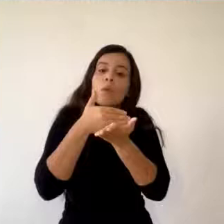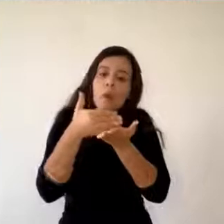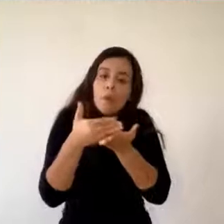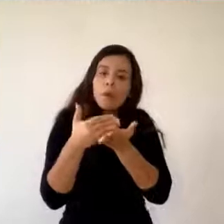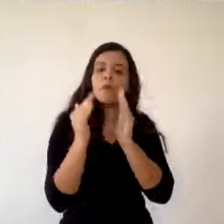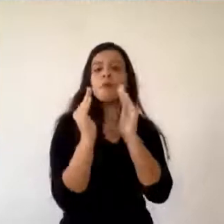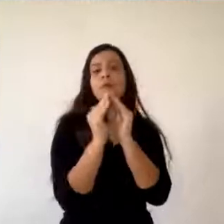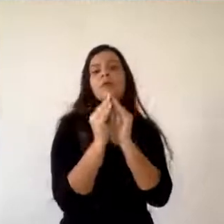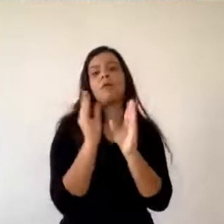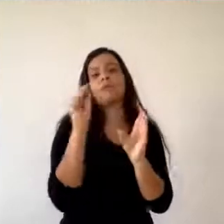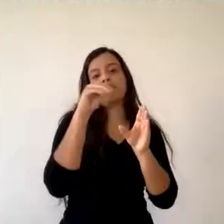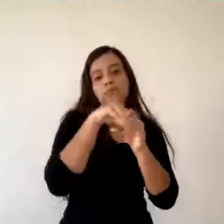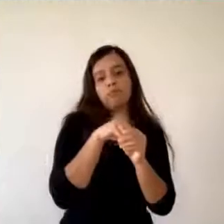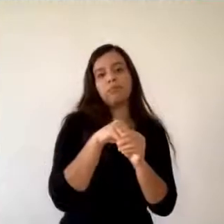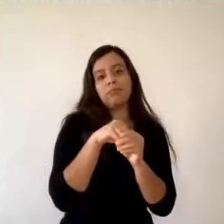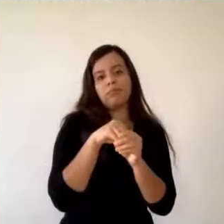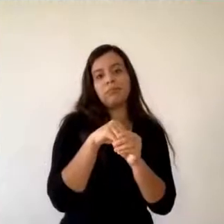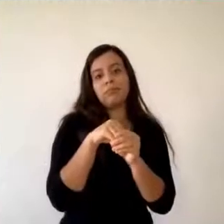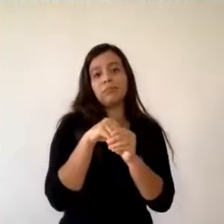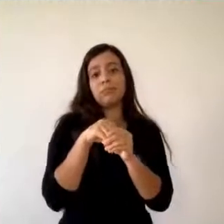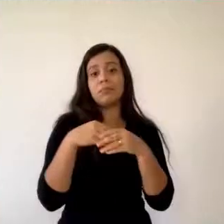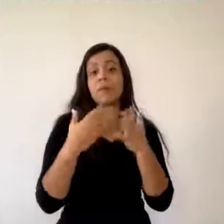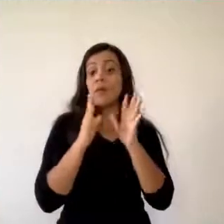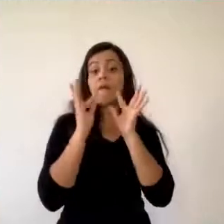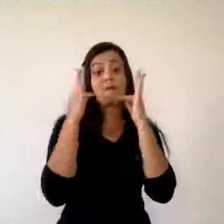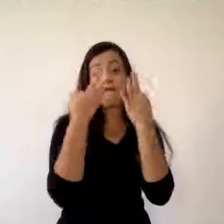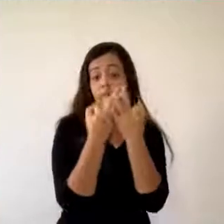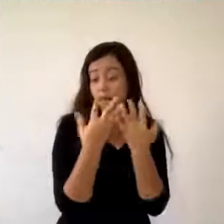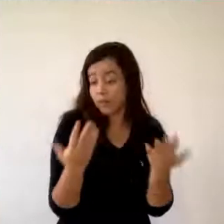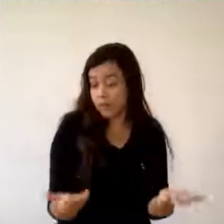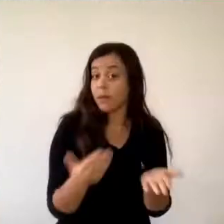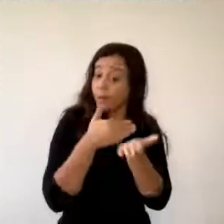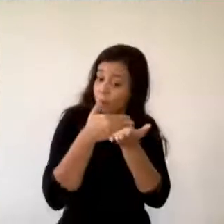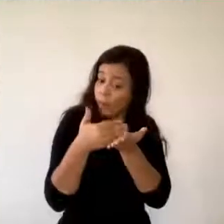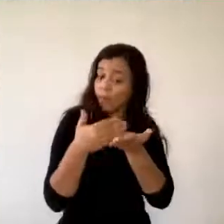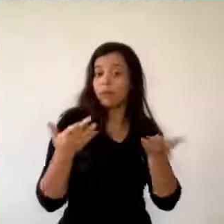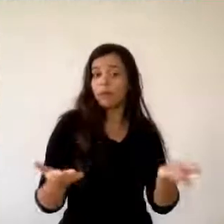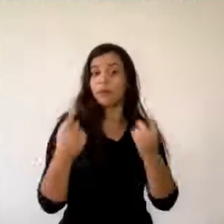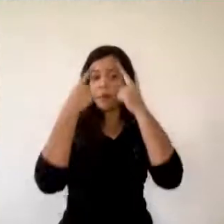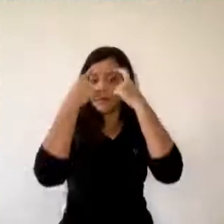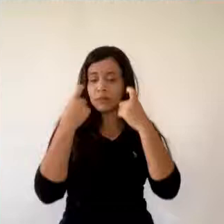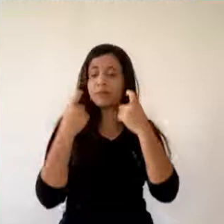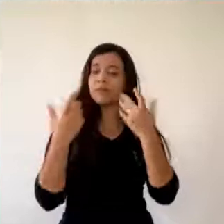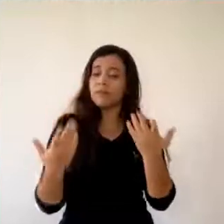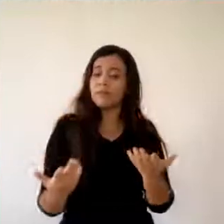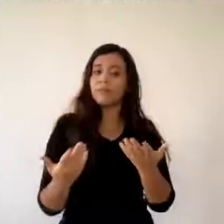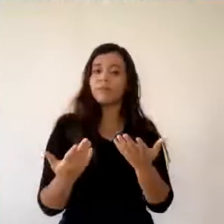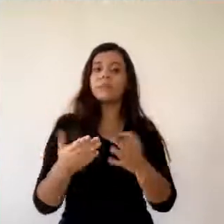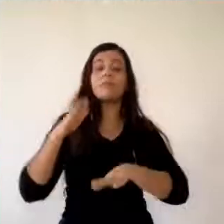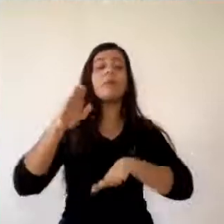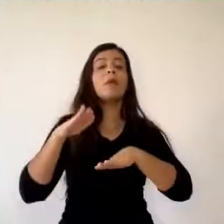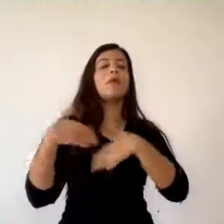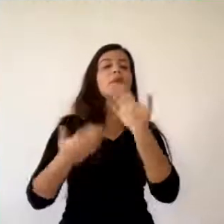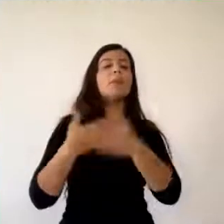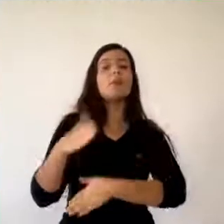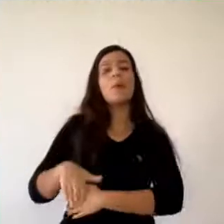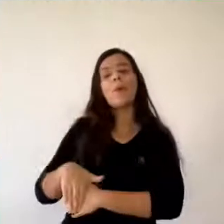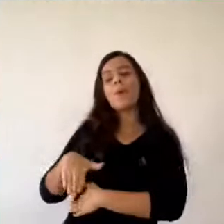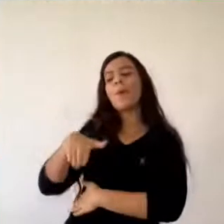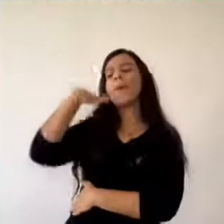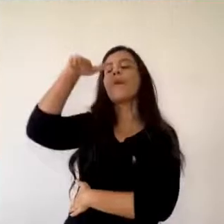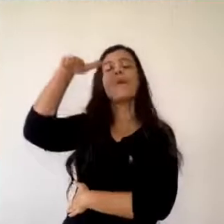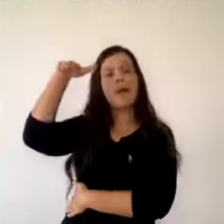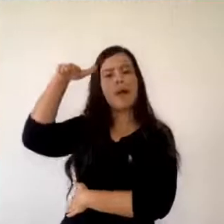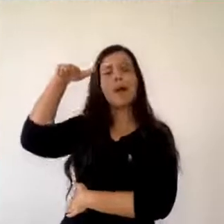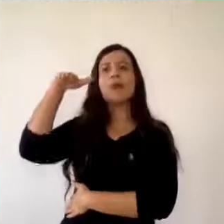the home. Violence starts within the family. And that's why we naturalize